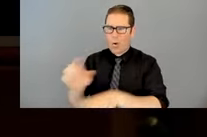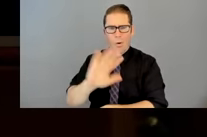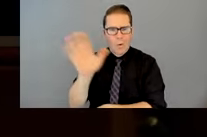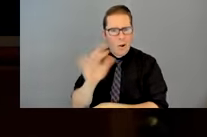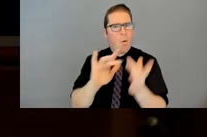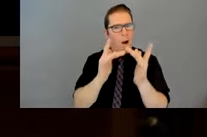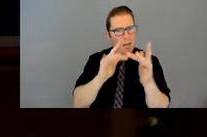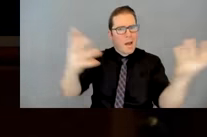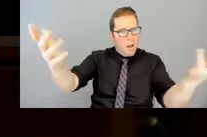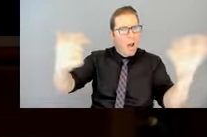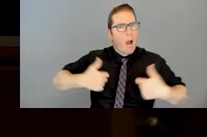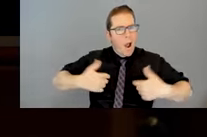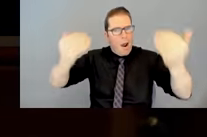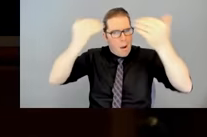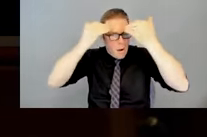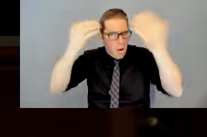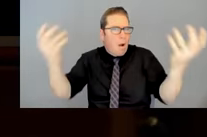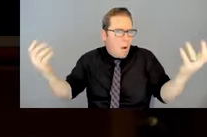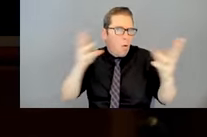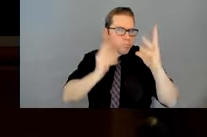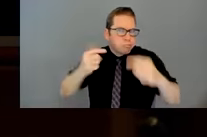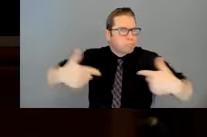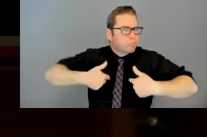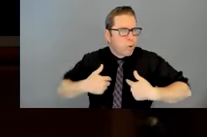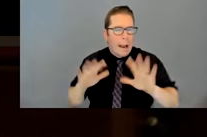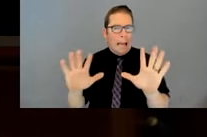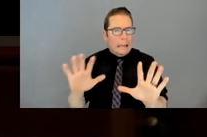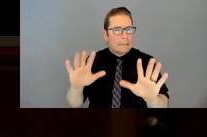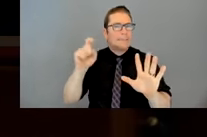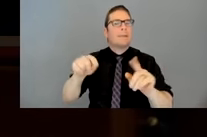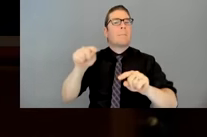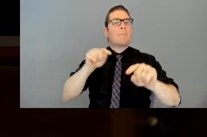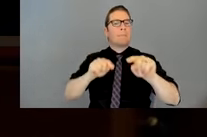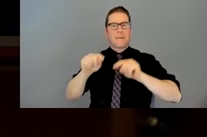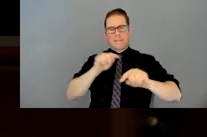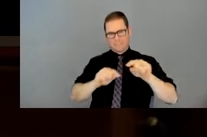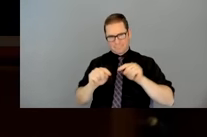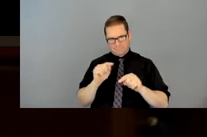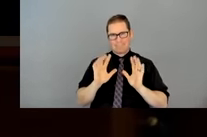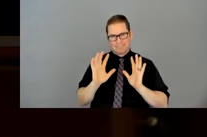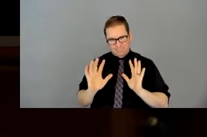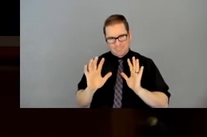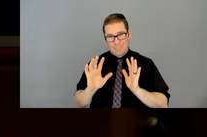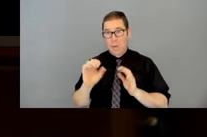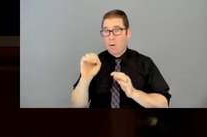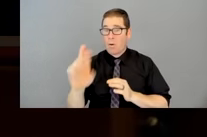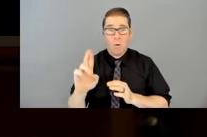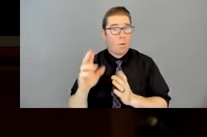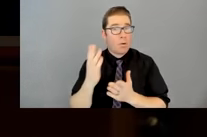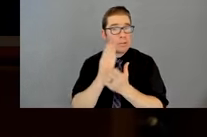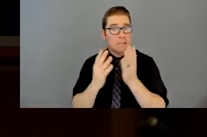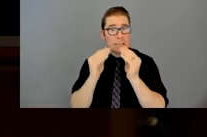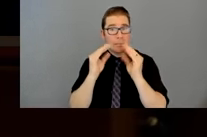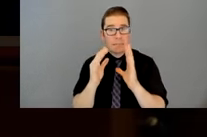If students have never been to campus before, or as Sean likes to remind us, we have instructors teaching 50 million